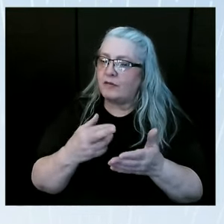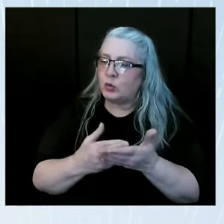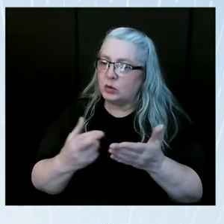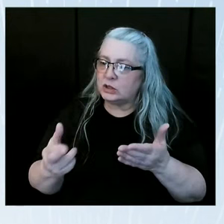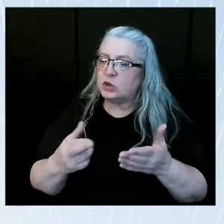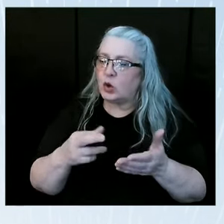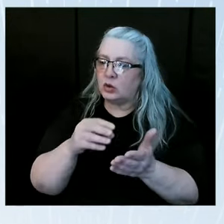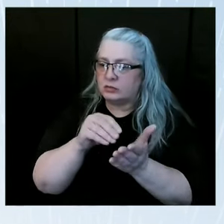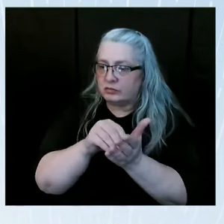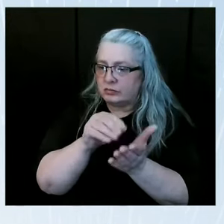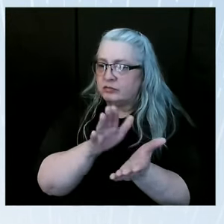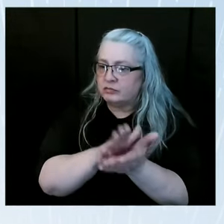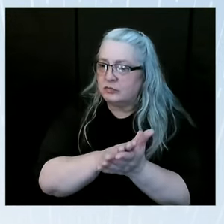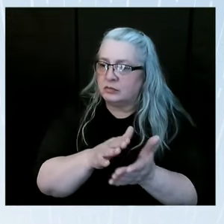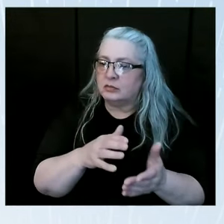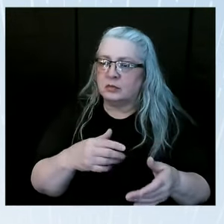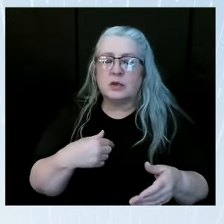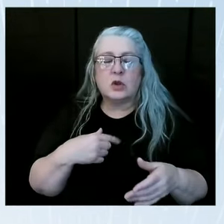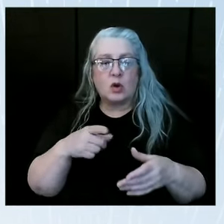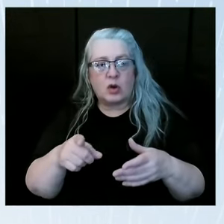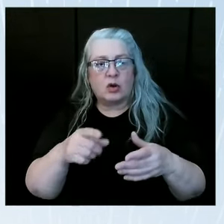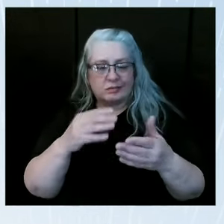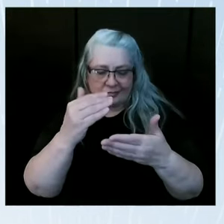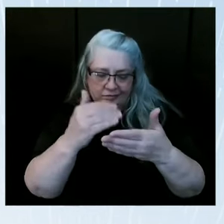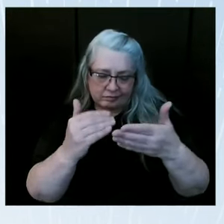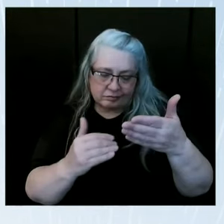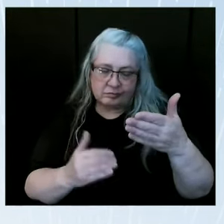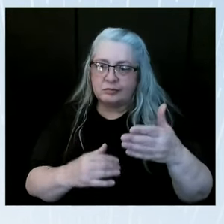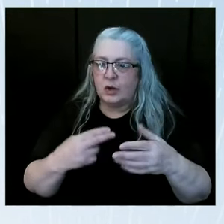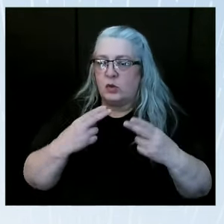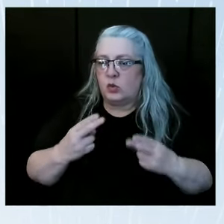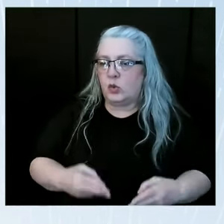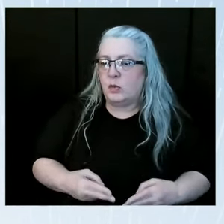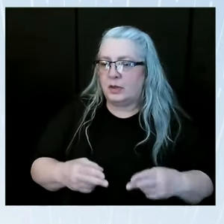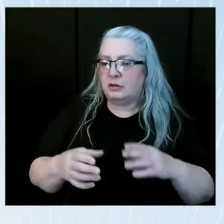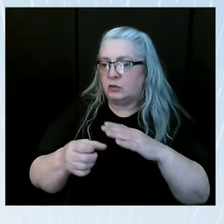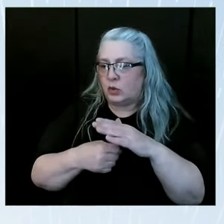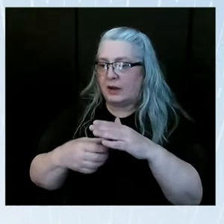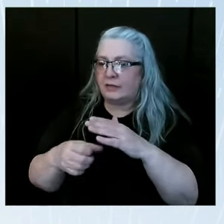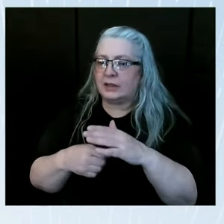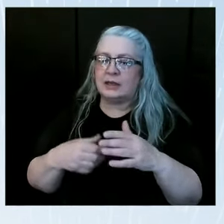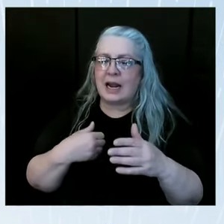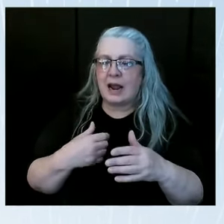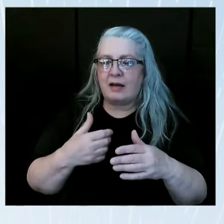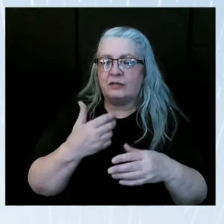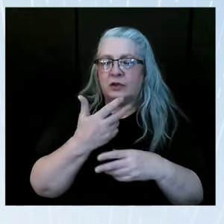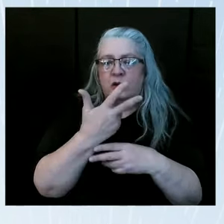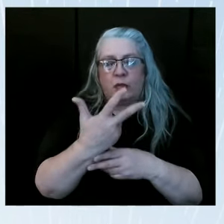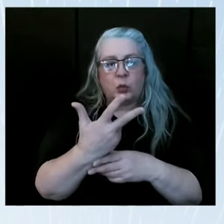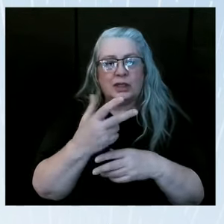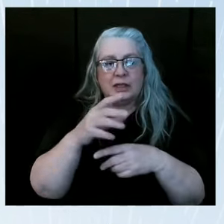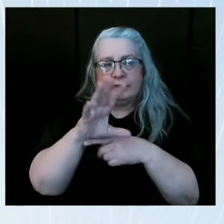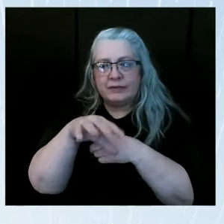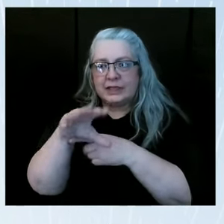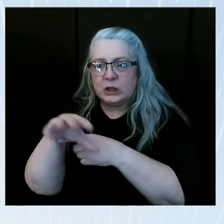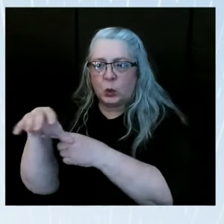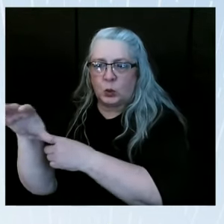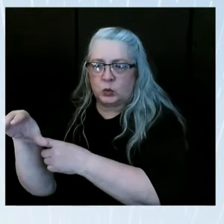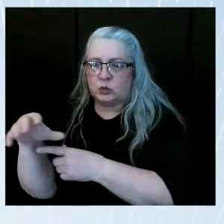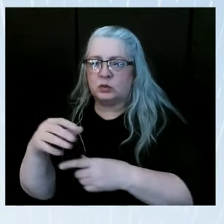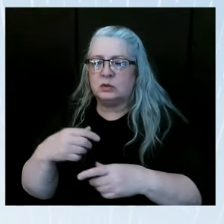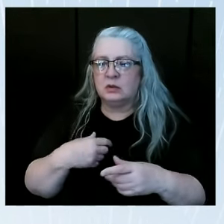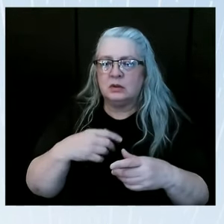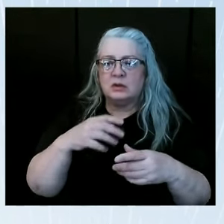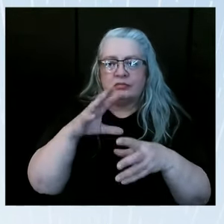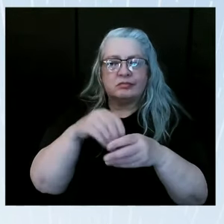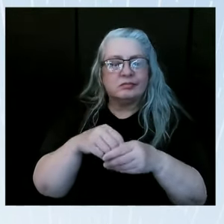is comprised of three brief online videos that includes the subject matter experts who know the most about this, and includes, of course, again,